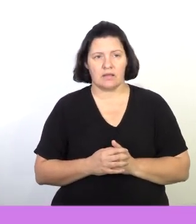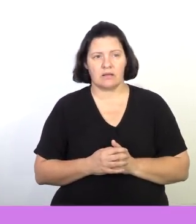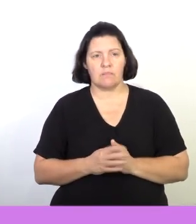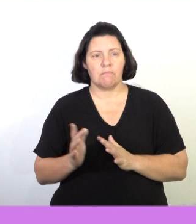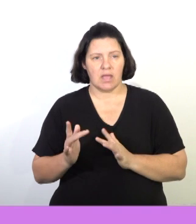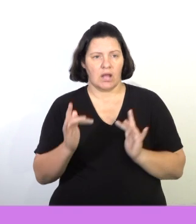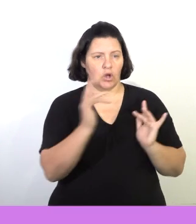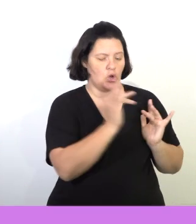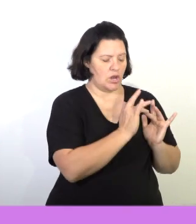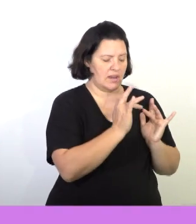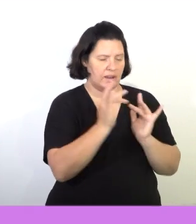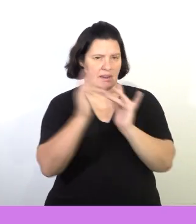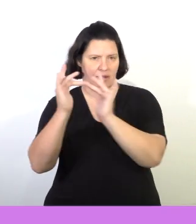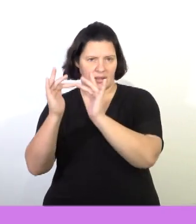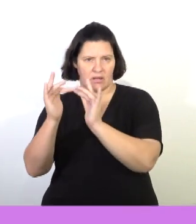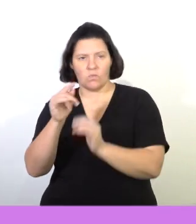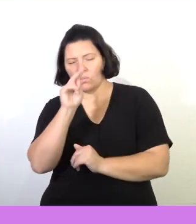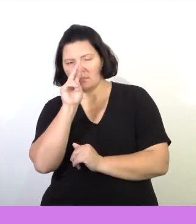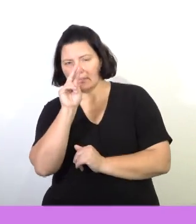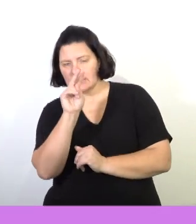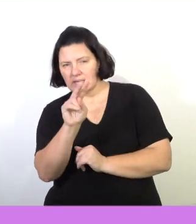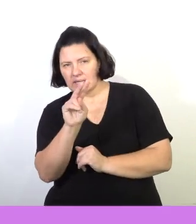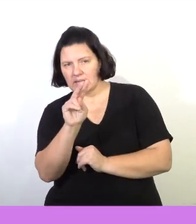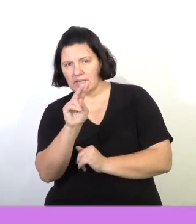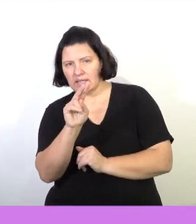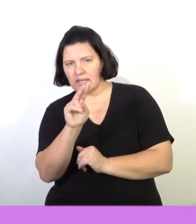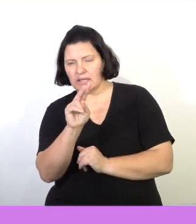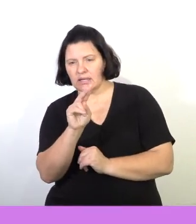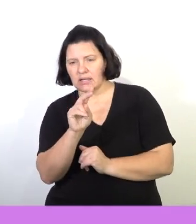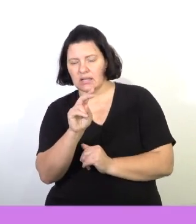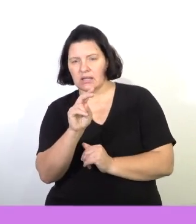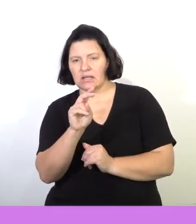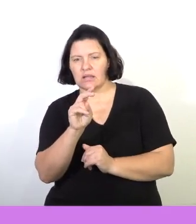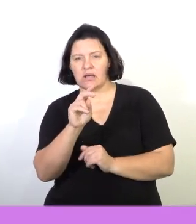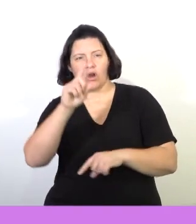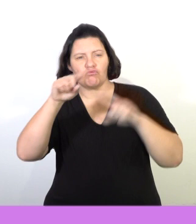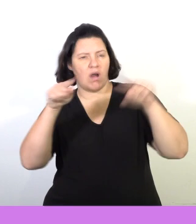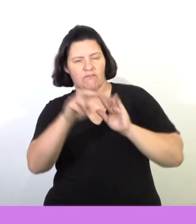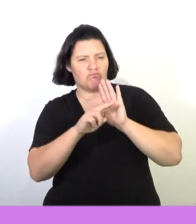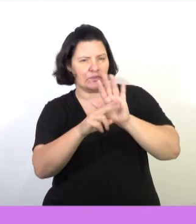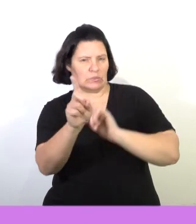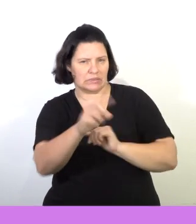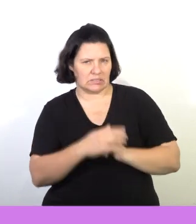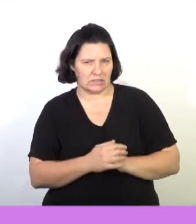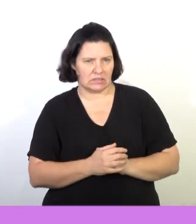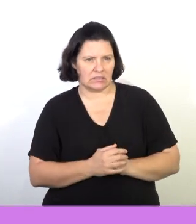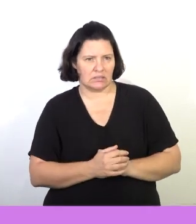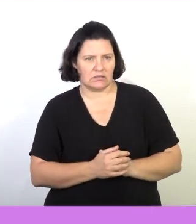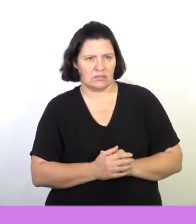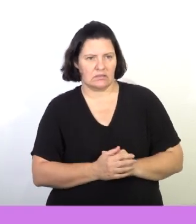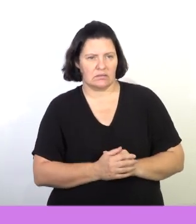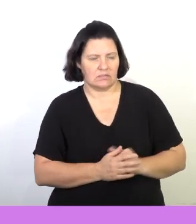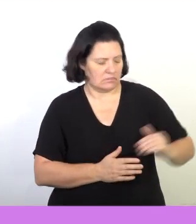let's connect our dots so that we can see what type of a graph does this